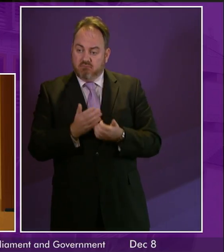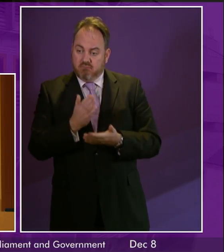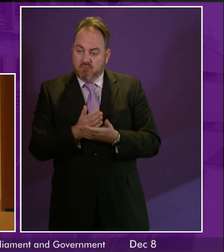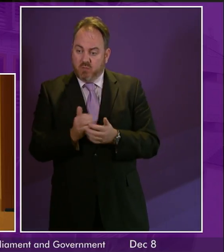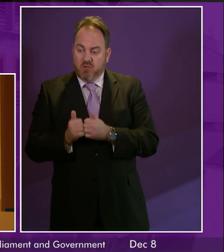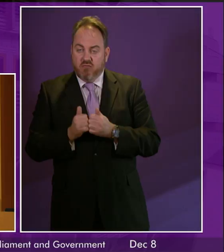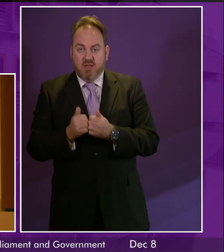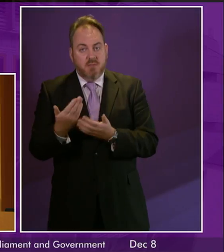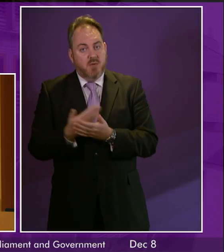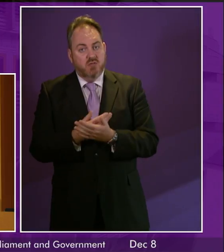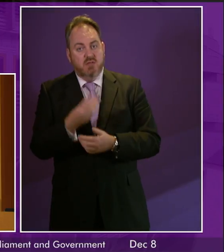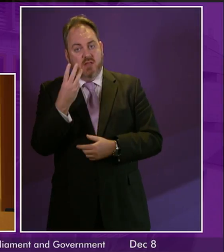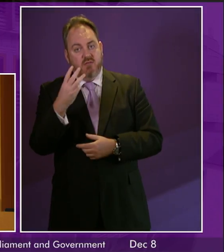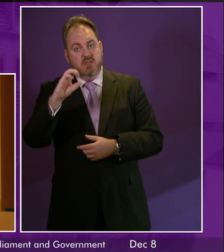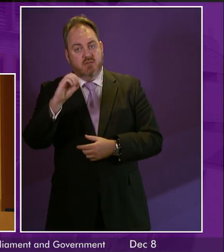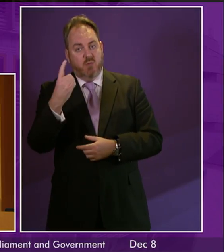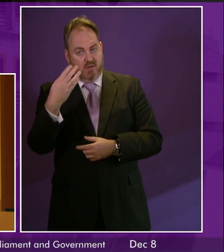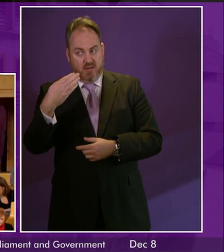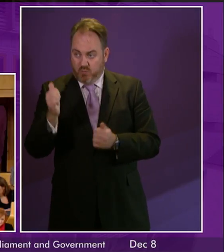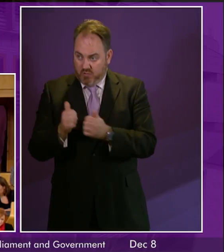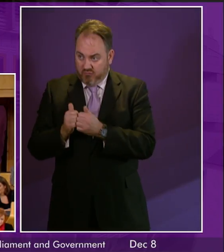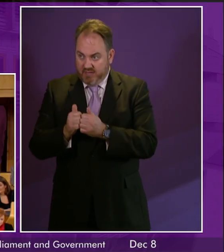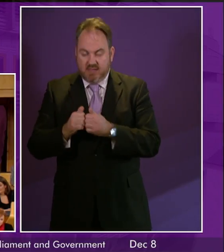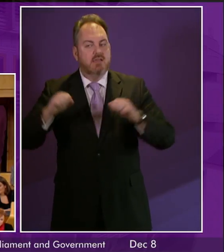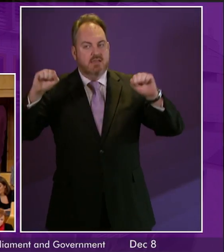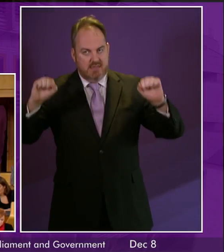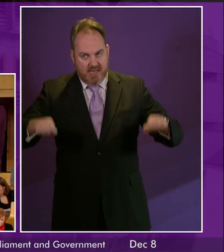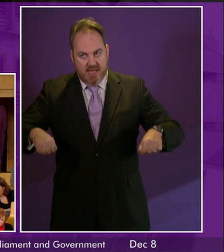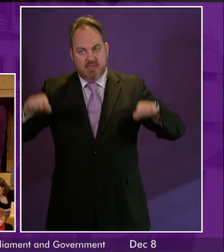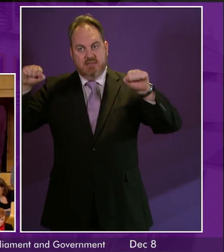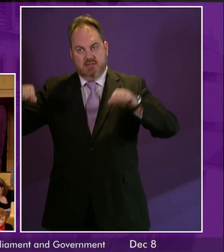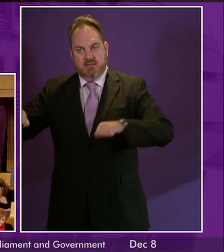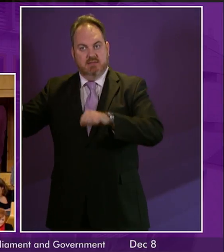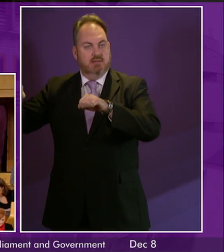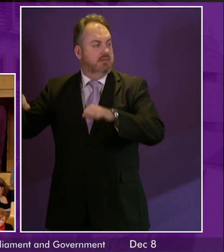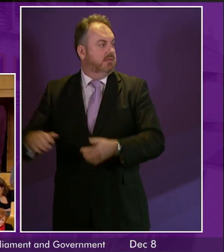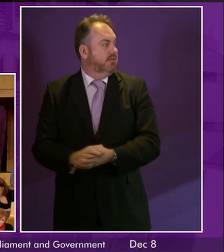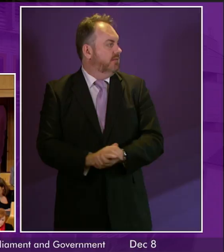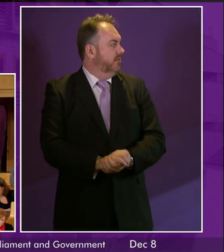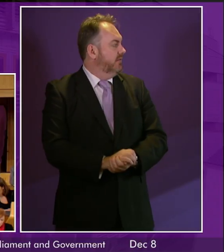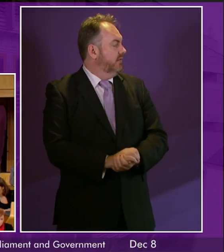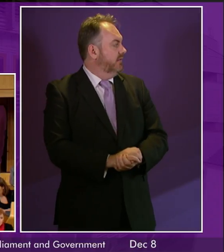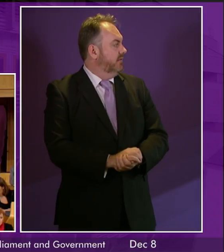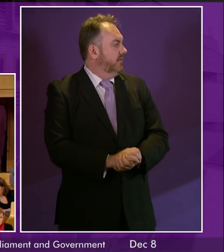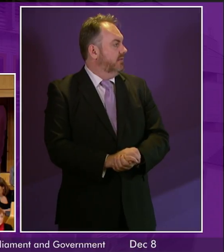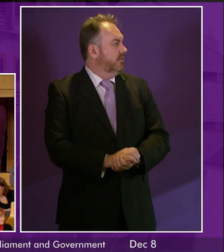agree motion 3019. Are we all agreed? Yes. We are agreed.